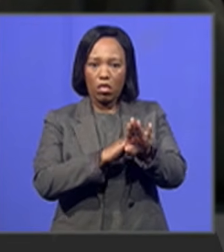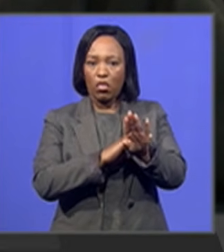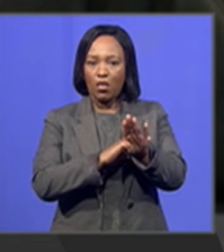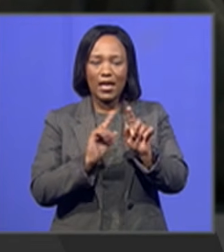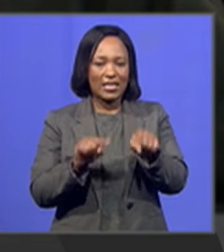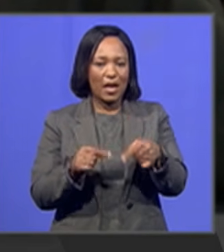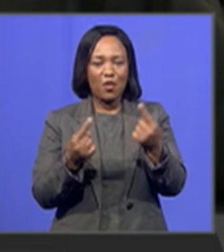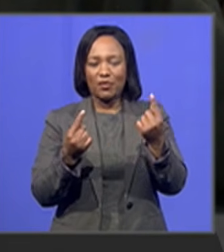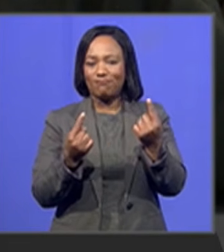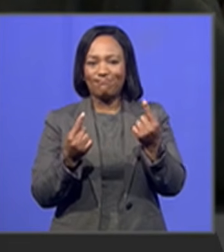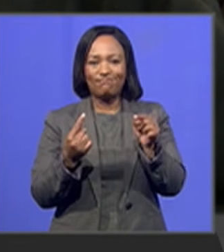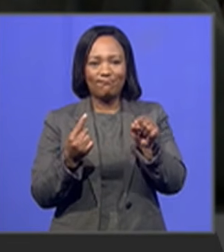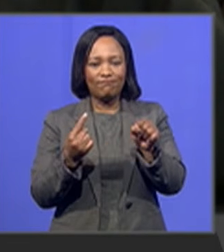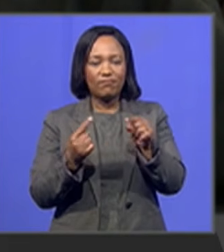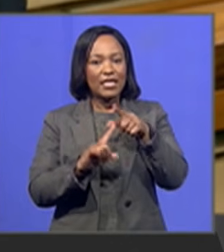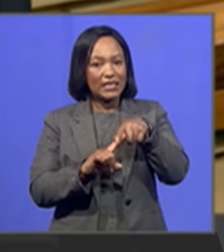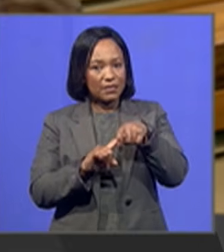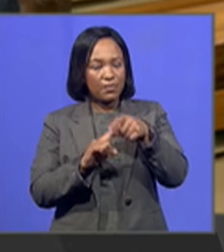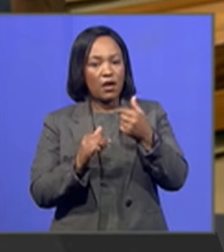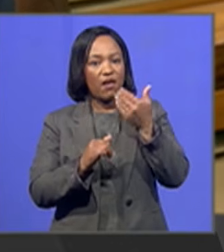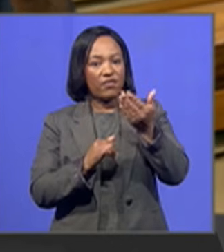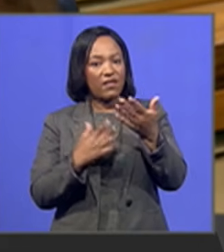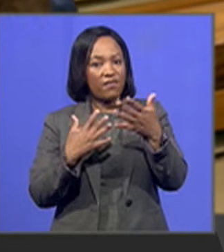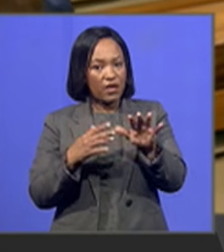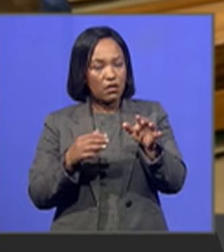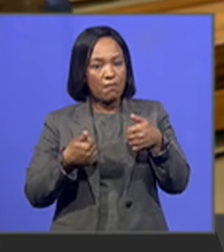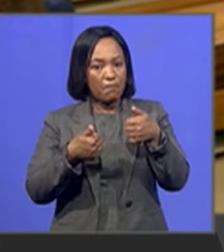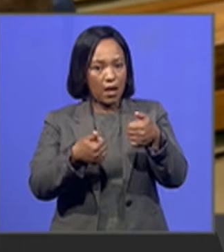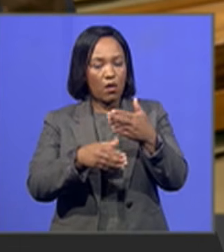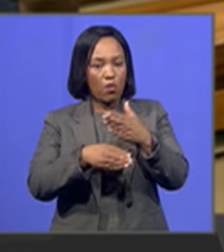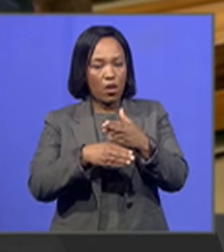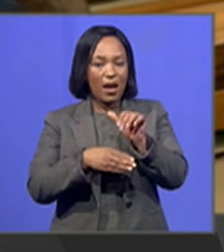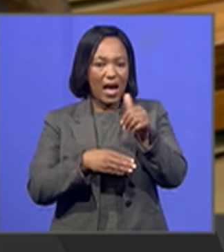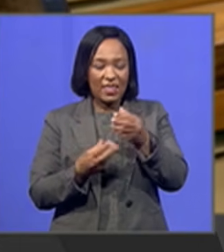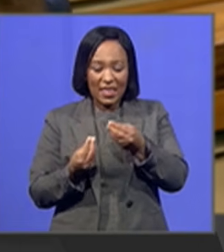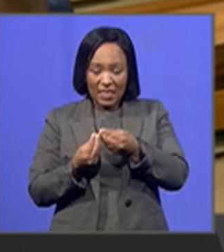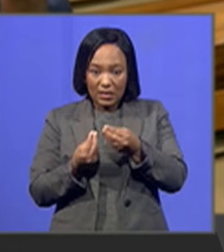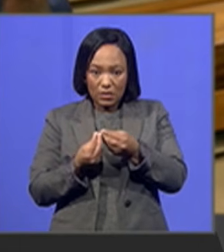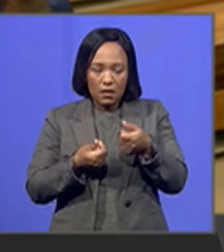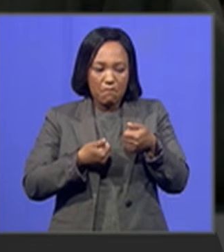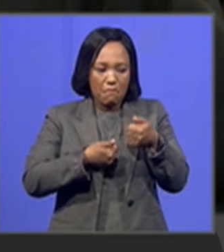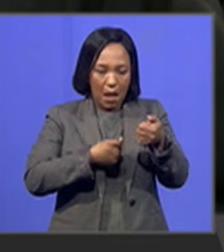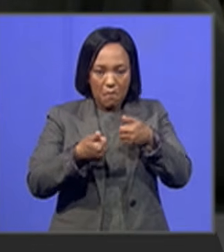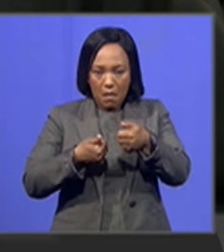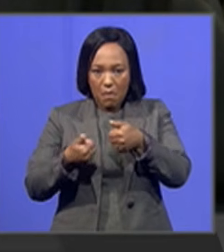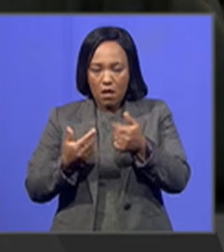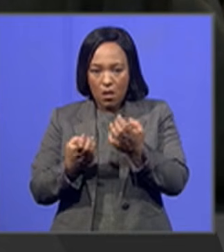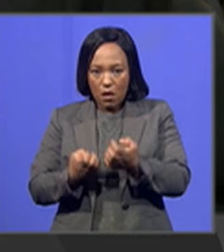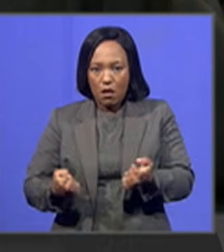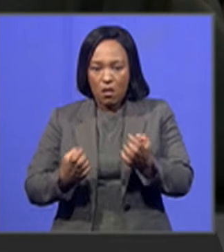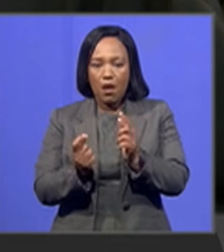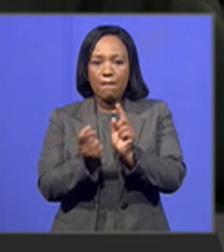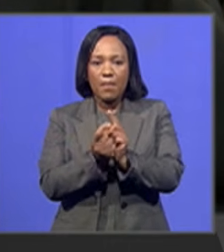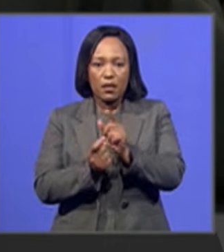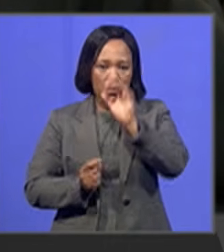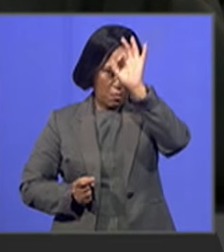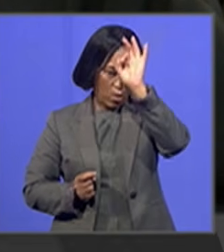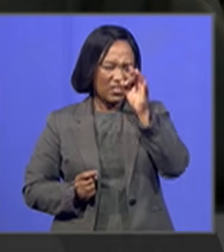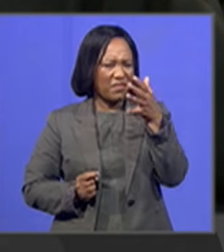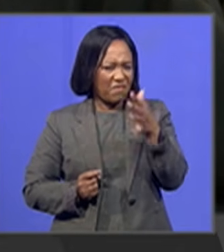stand. After his suspension, he went to his workplace to return certain issued equipment and met with the police